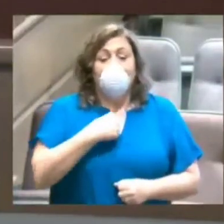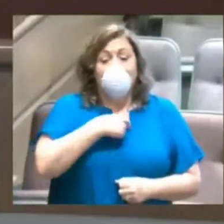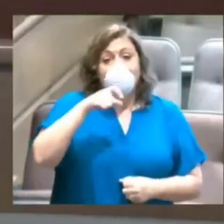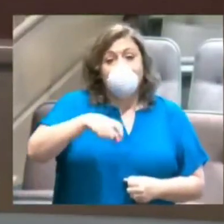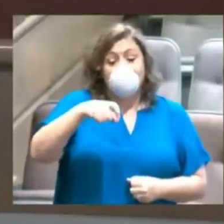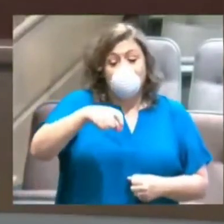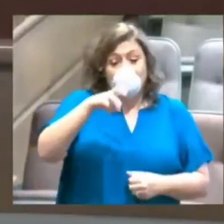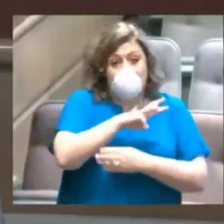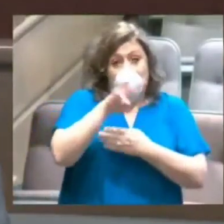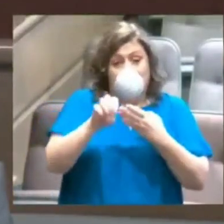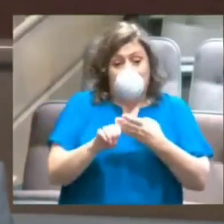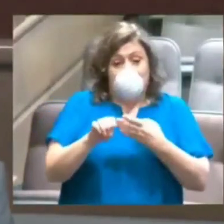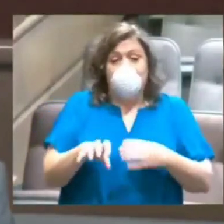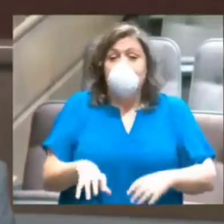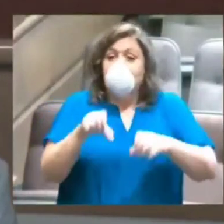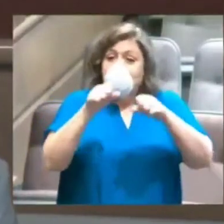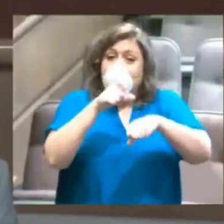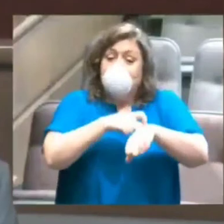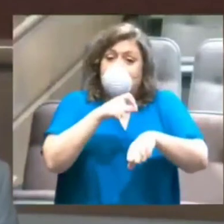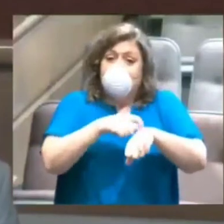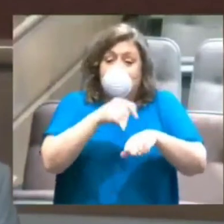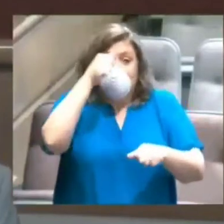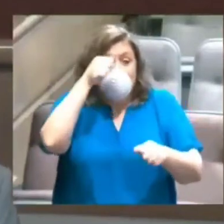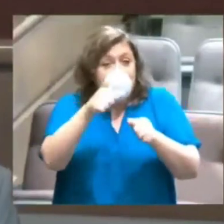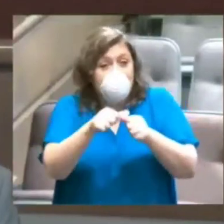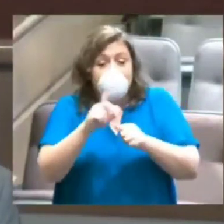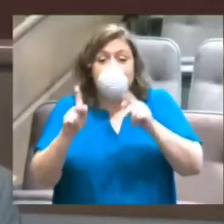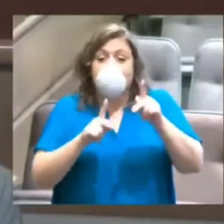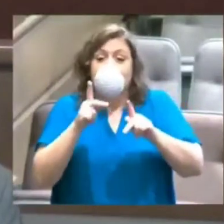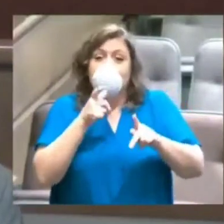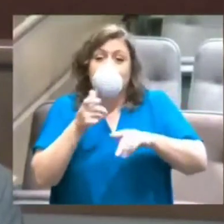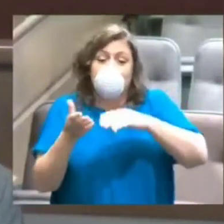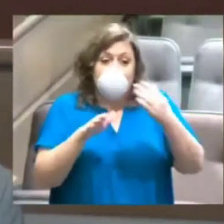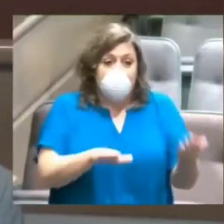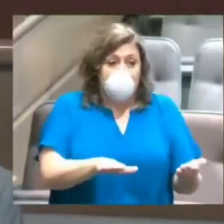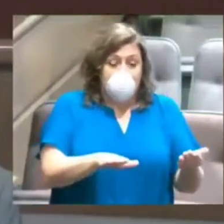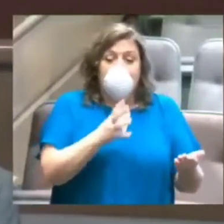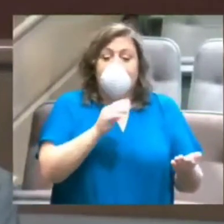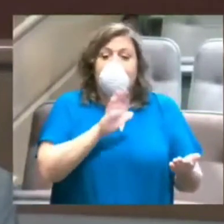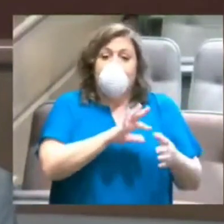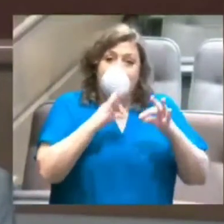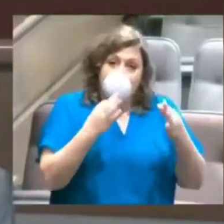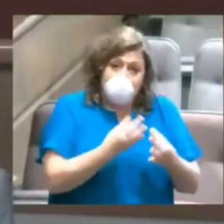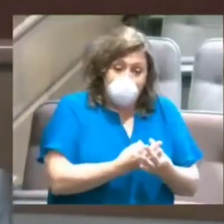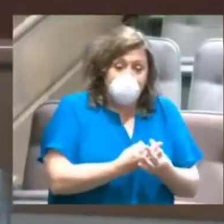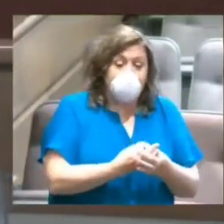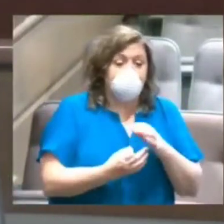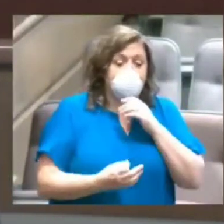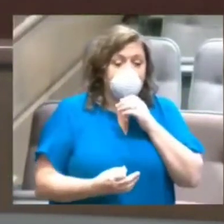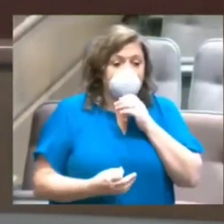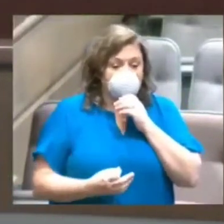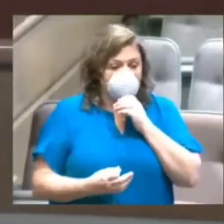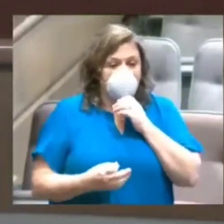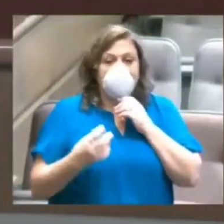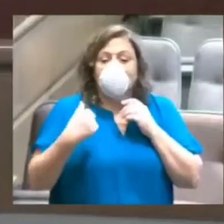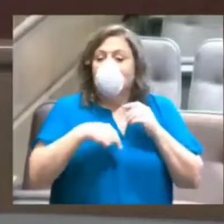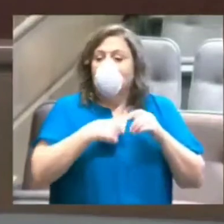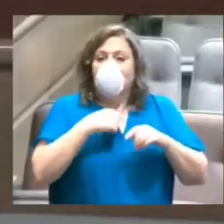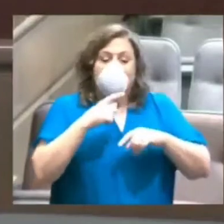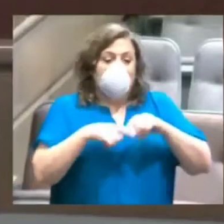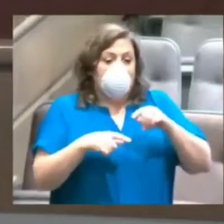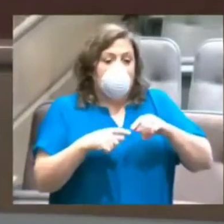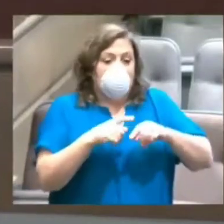take time and remember those who have passed and their families who could not be consoled by friends